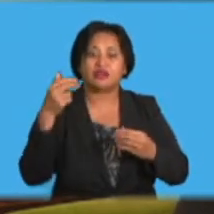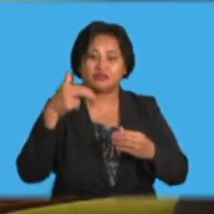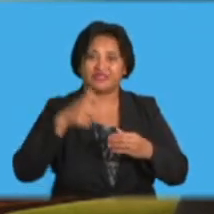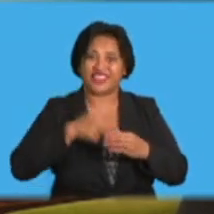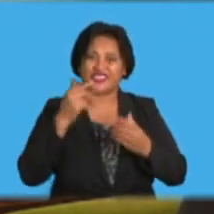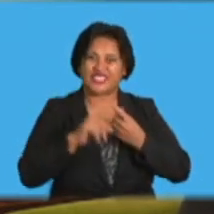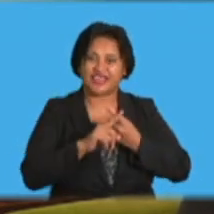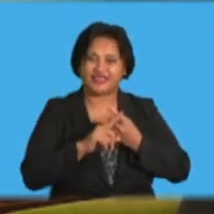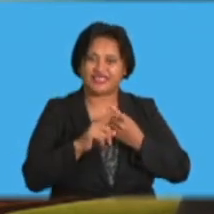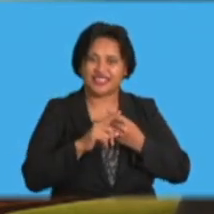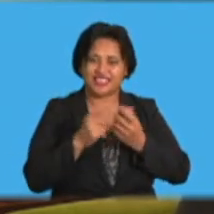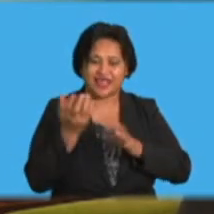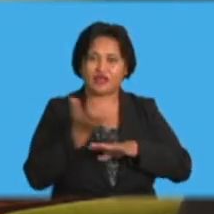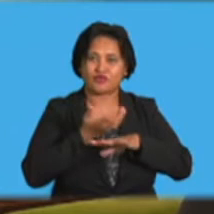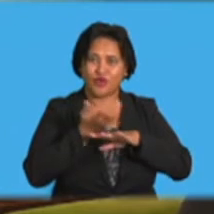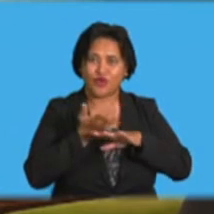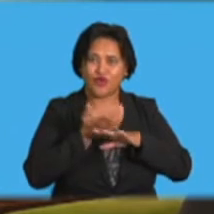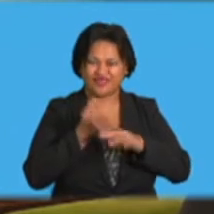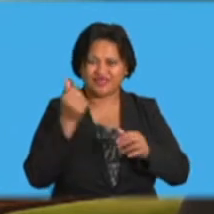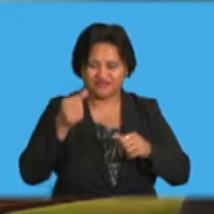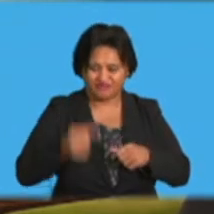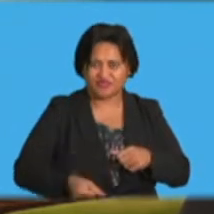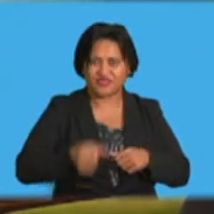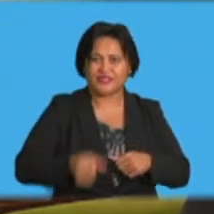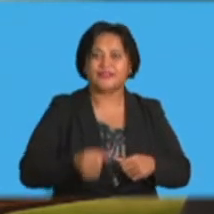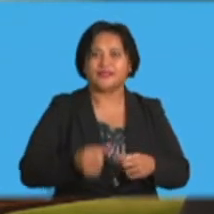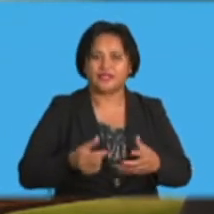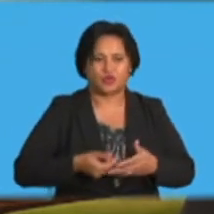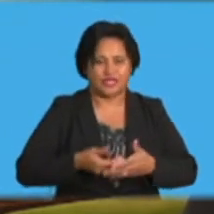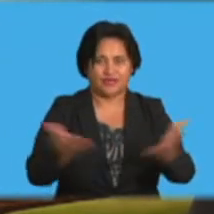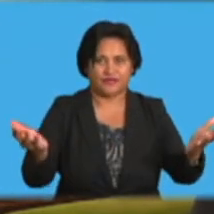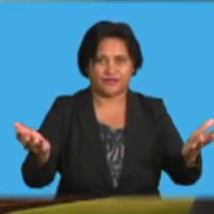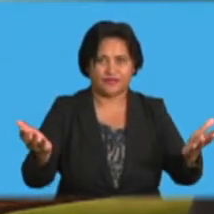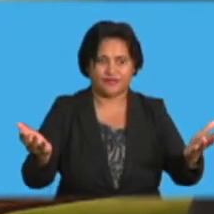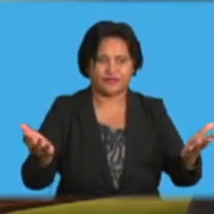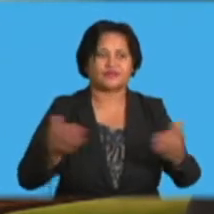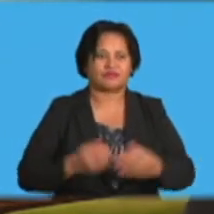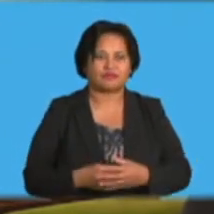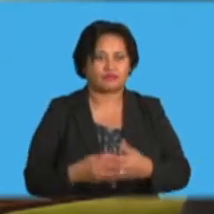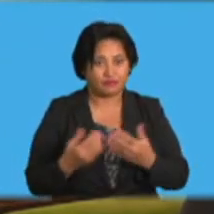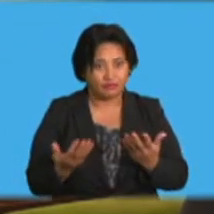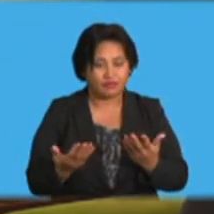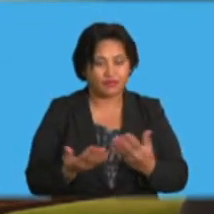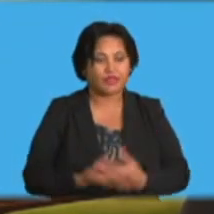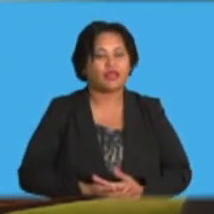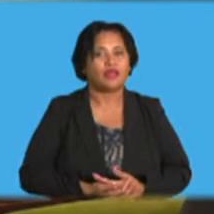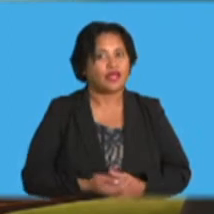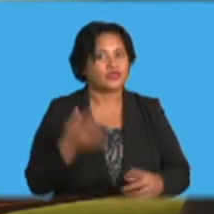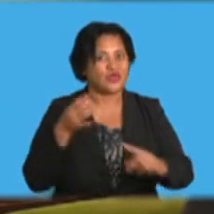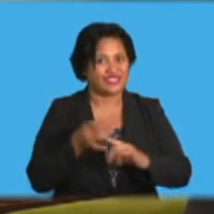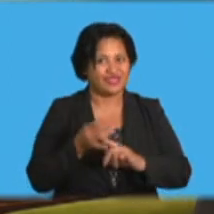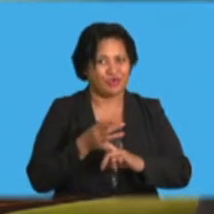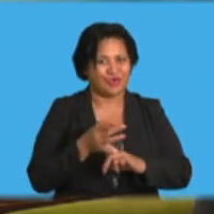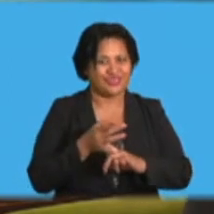where people could have their stoves washed away, over 1,000 stoves, Madam Speaker, and they were very critical and essential. Madam Speaker,